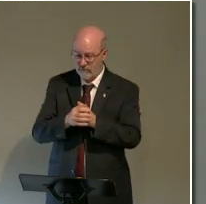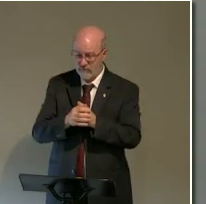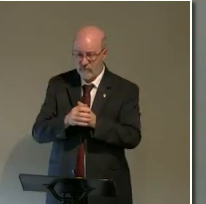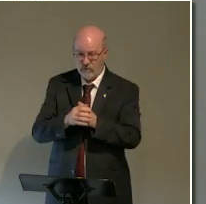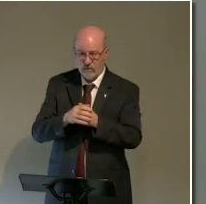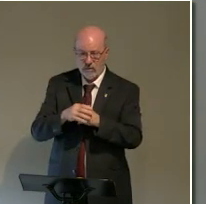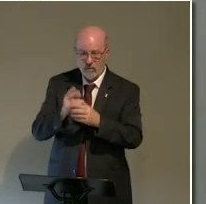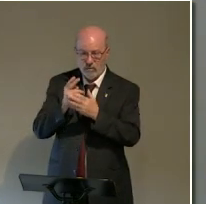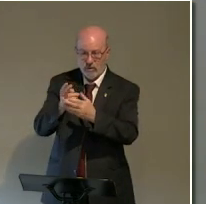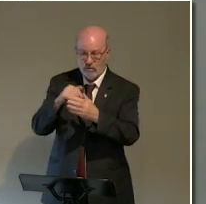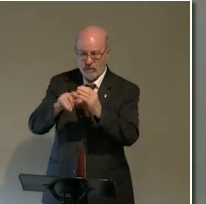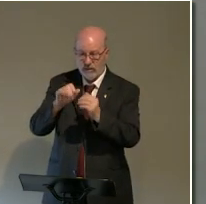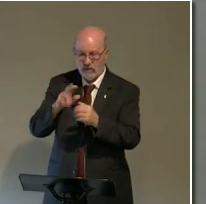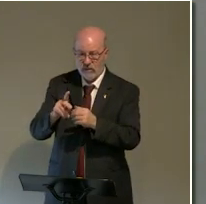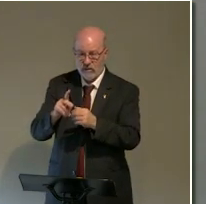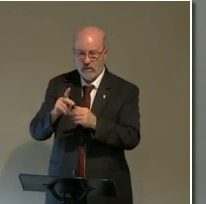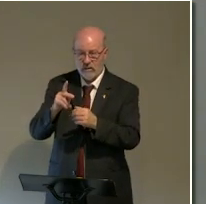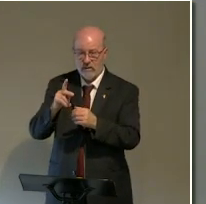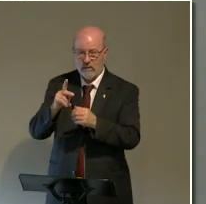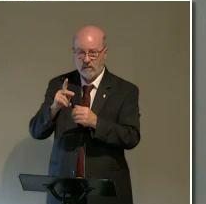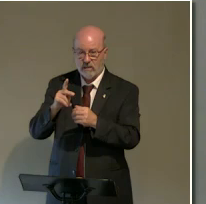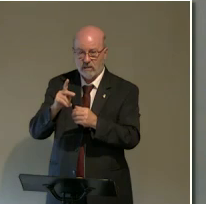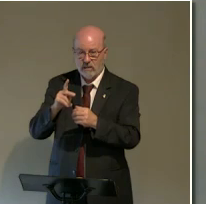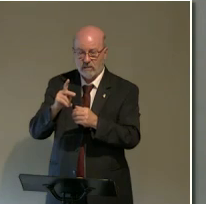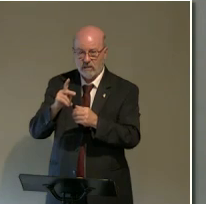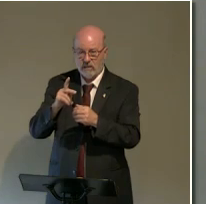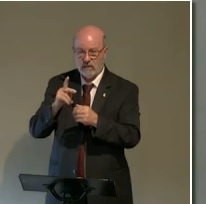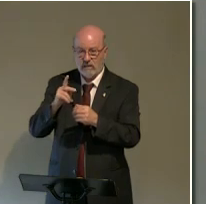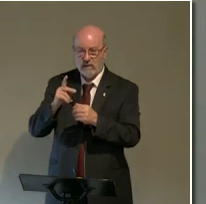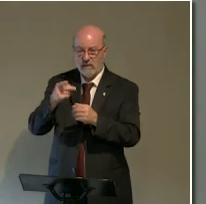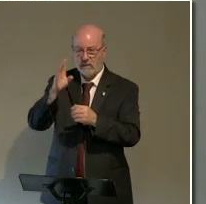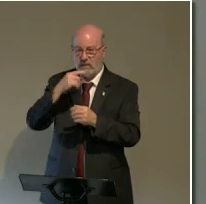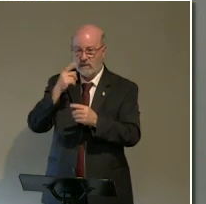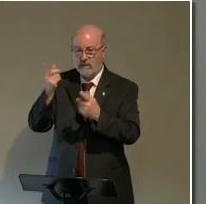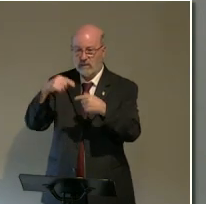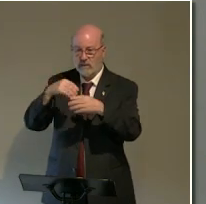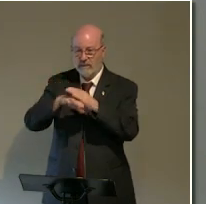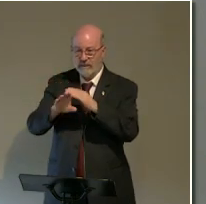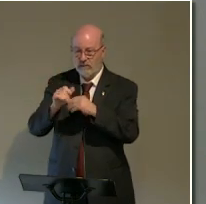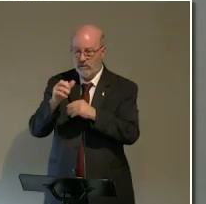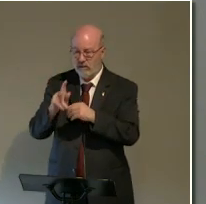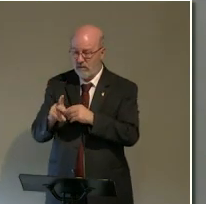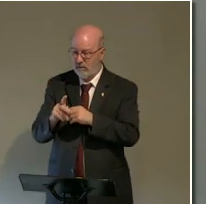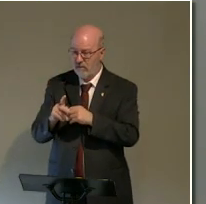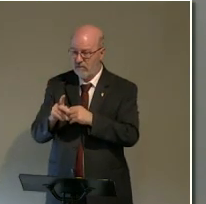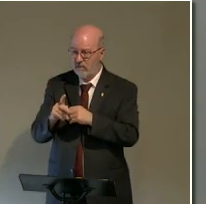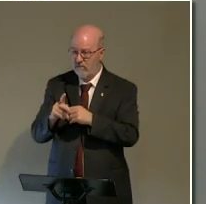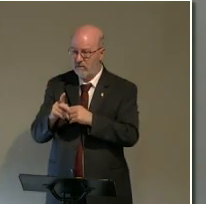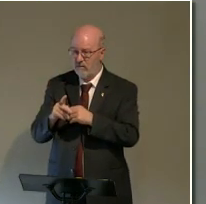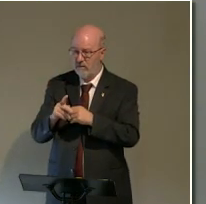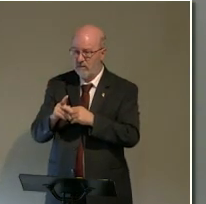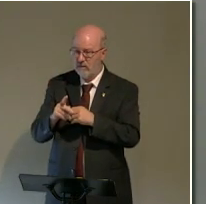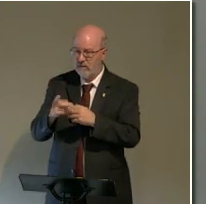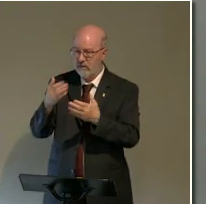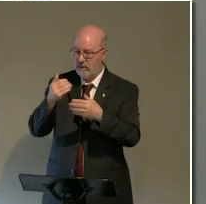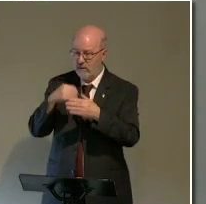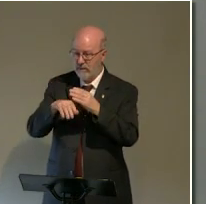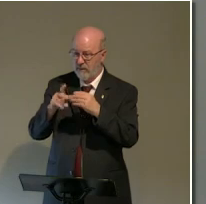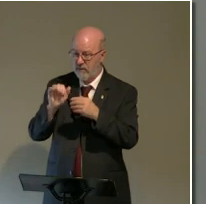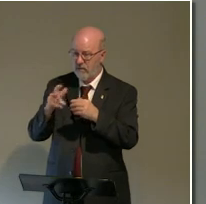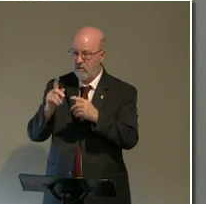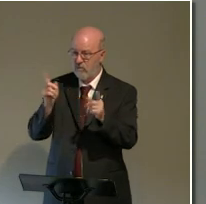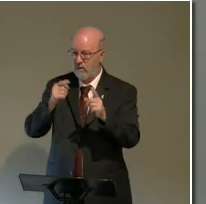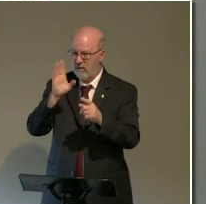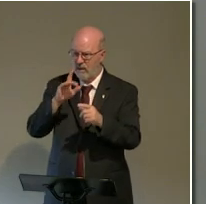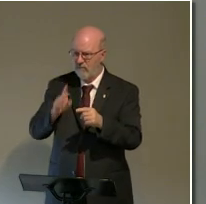When Noah went into the ark, God said, come in to the ark. Not go into the ark. He said, come in. Where